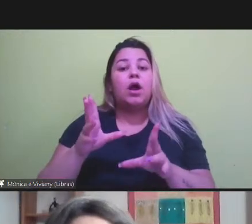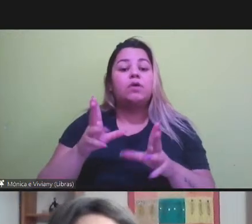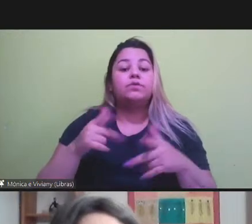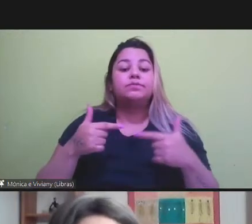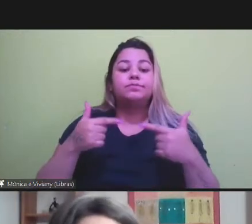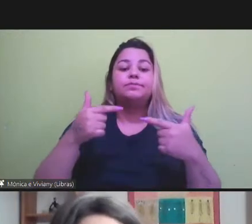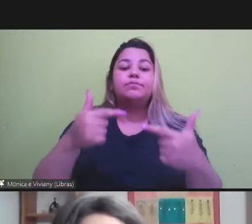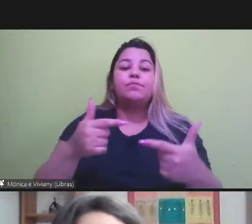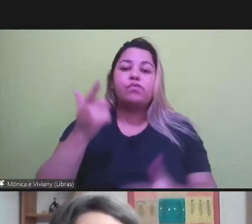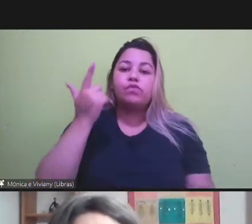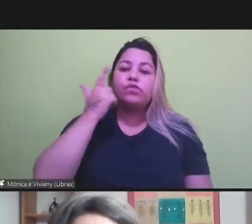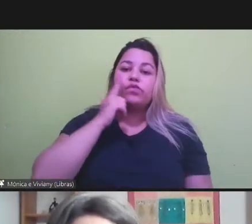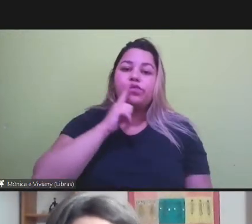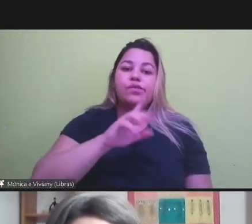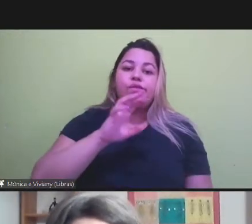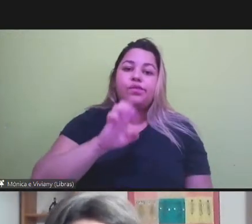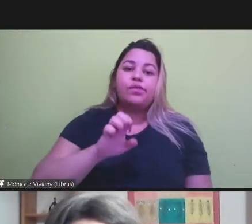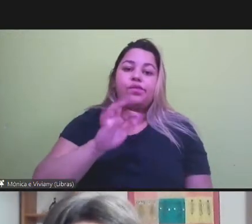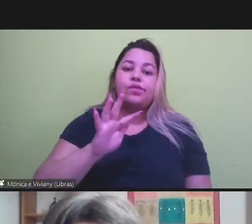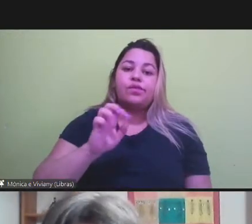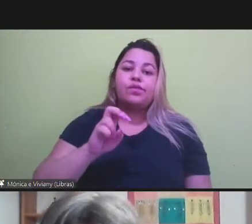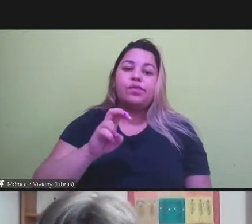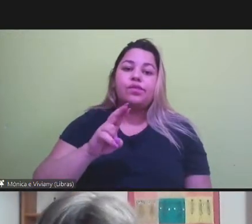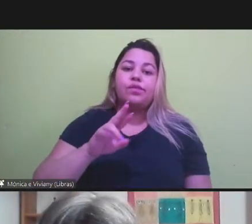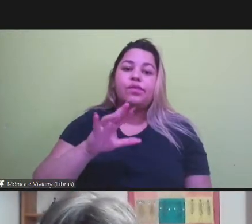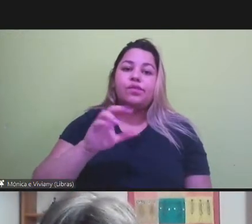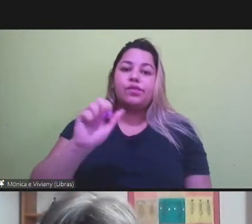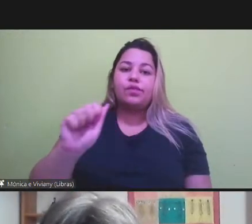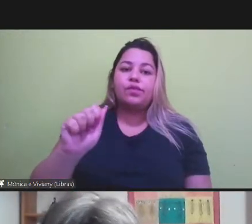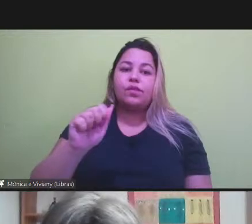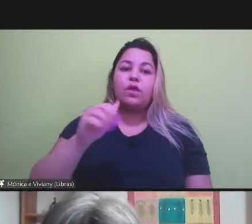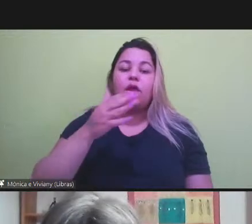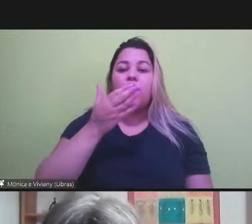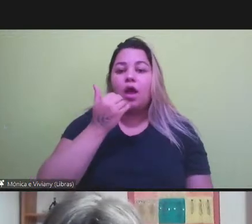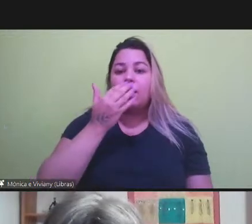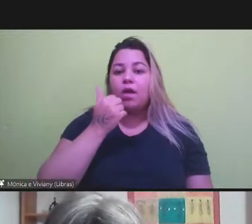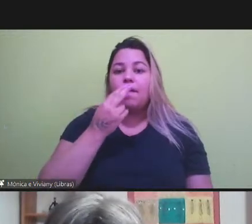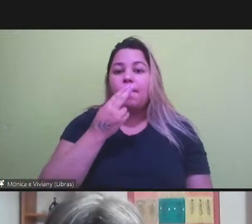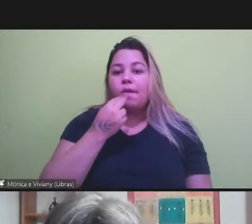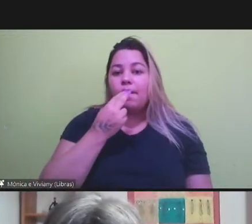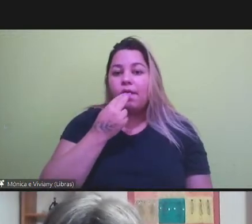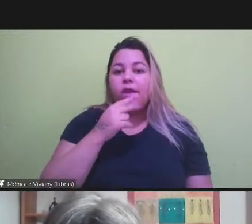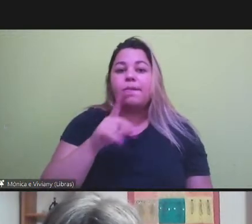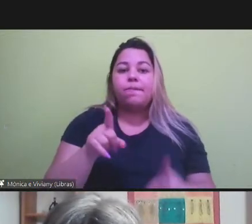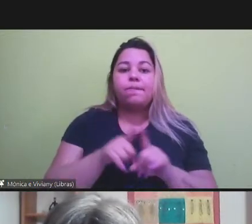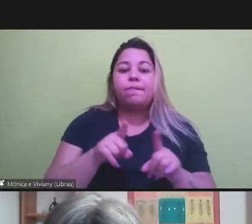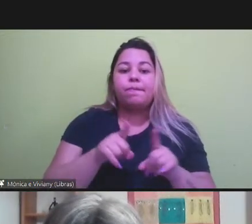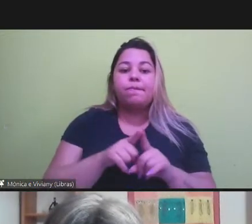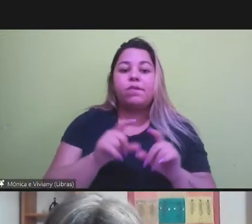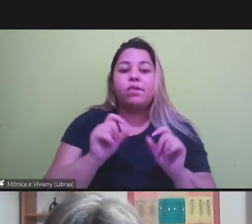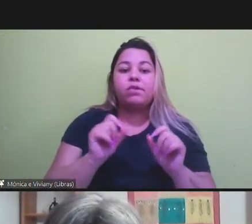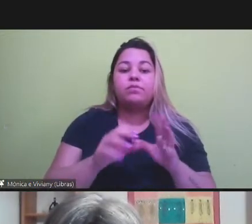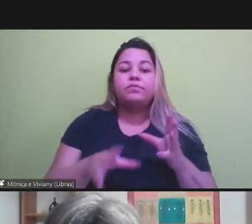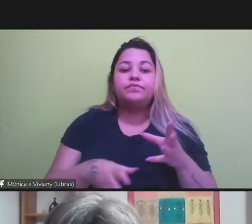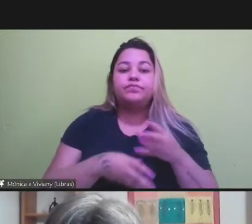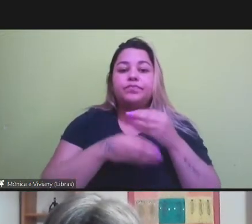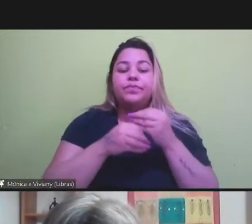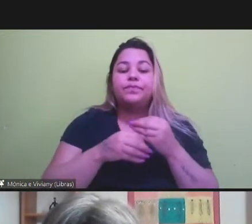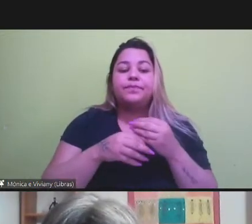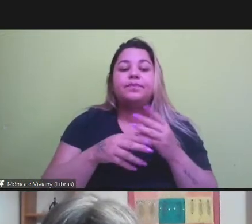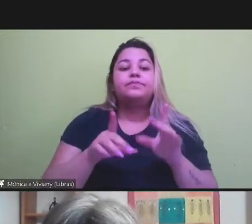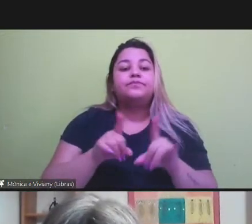were the greatest challenges to be able to effectivate the actions for food and nutrition so that they could